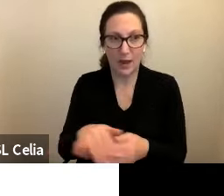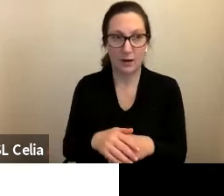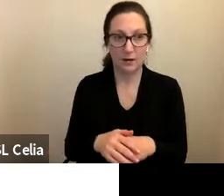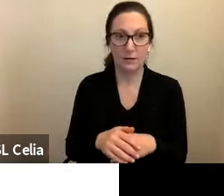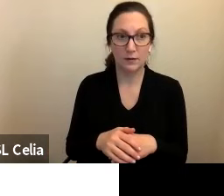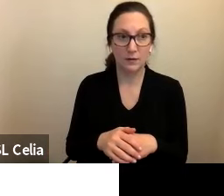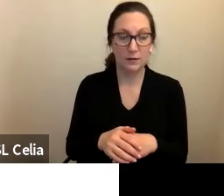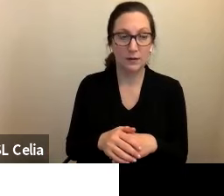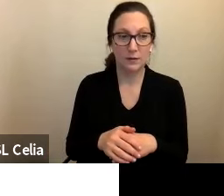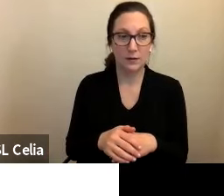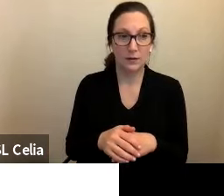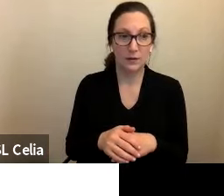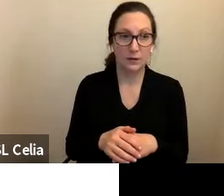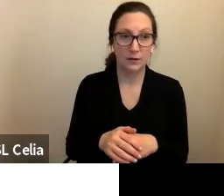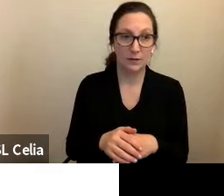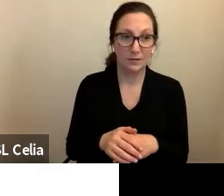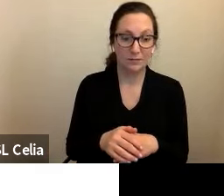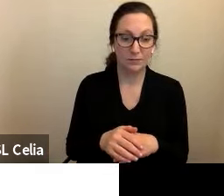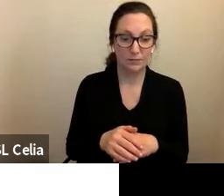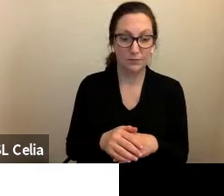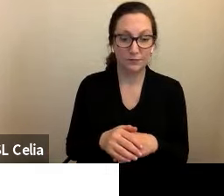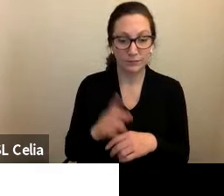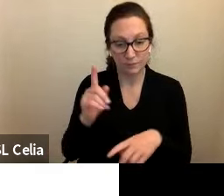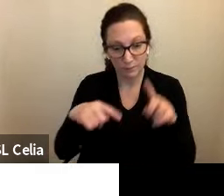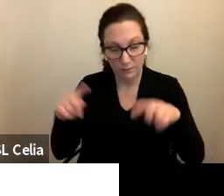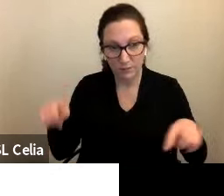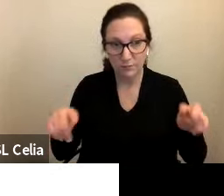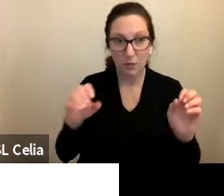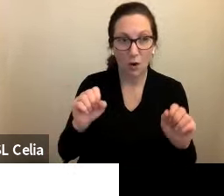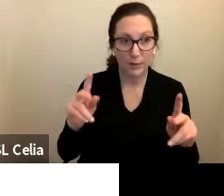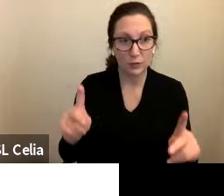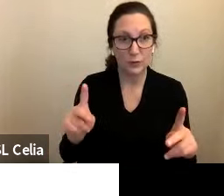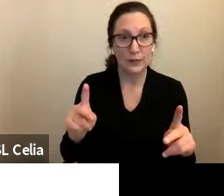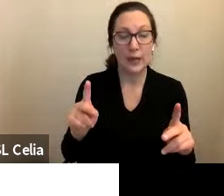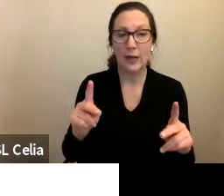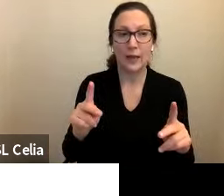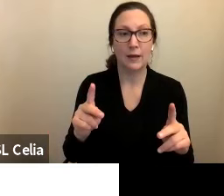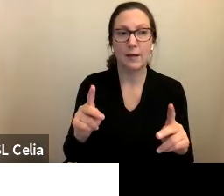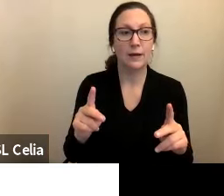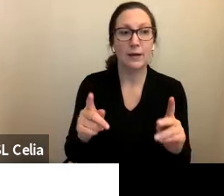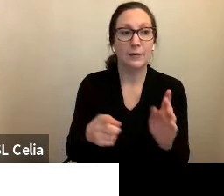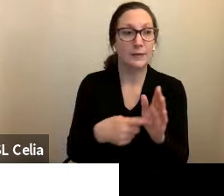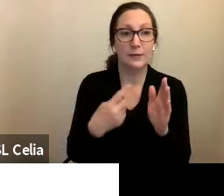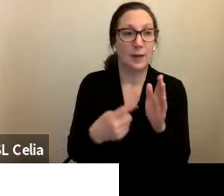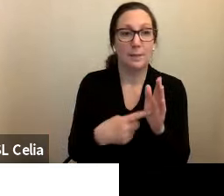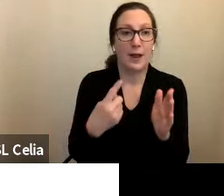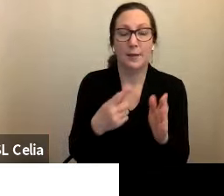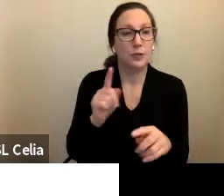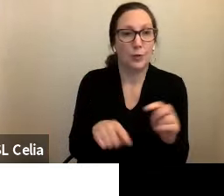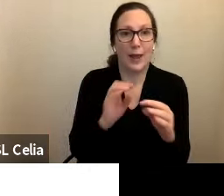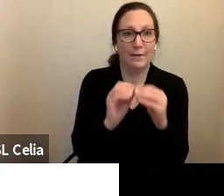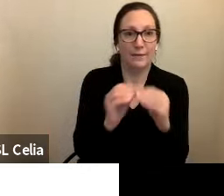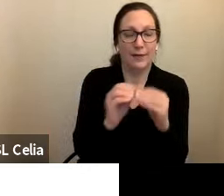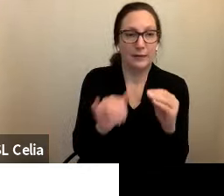difference in opportunity is not immediately reparable. So that's